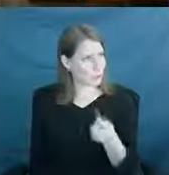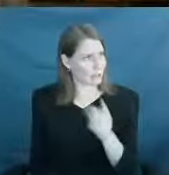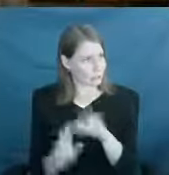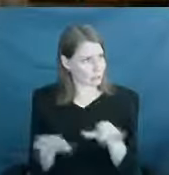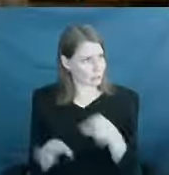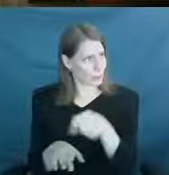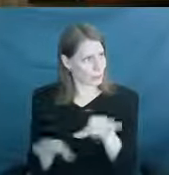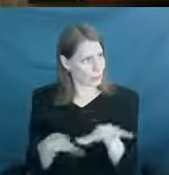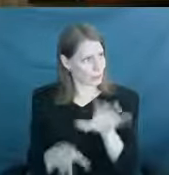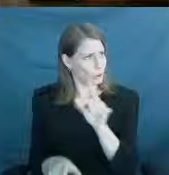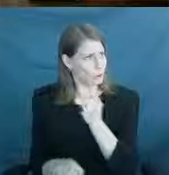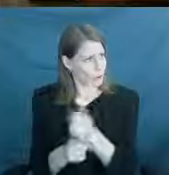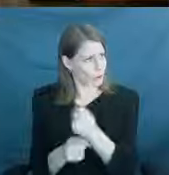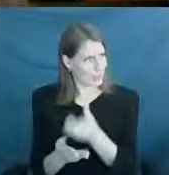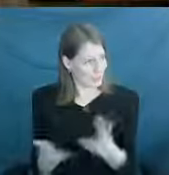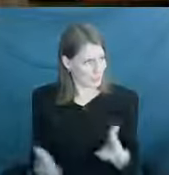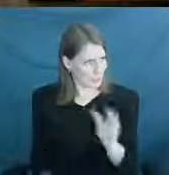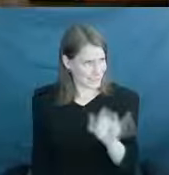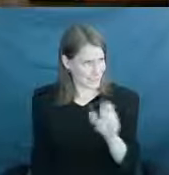no reason.